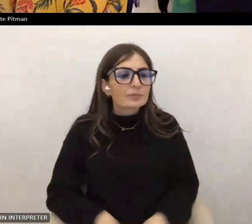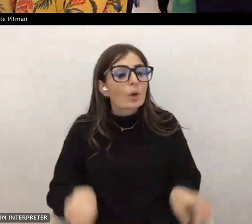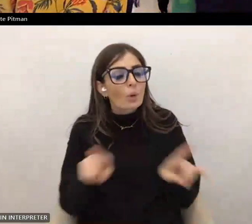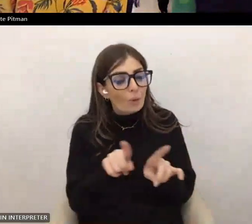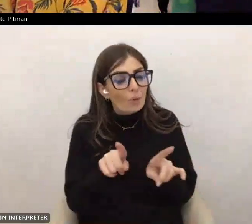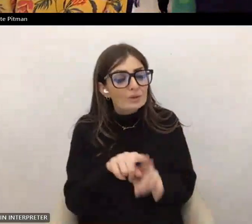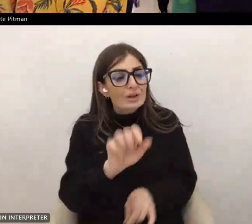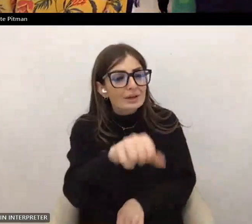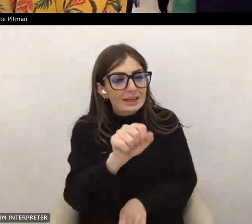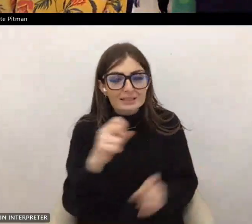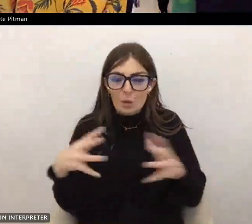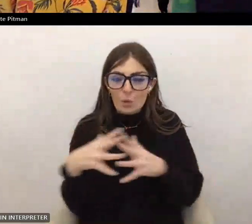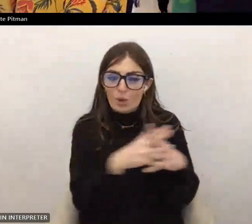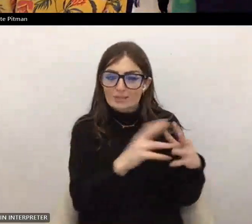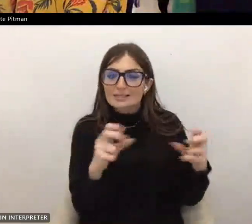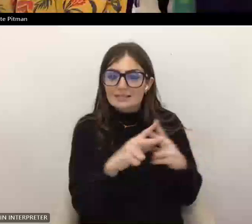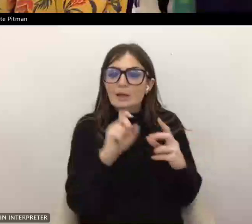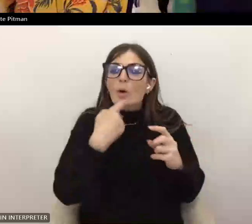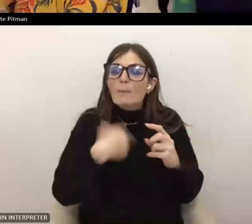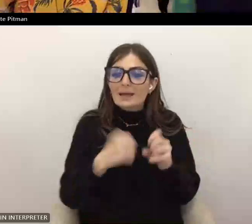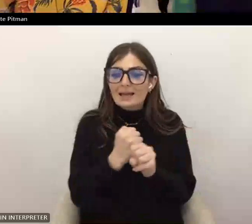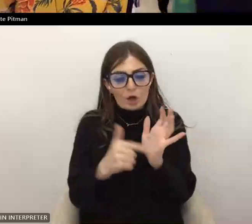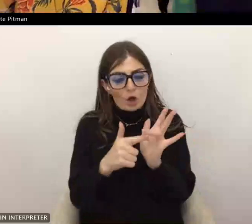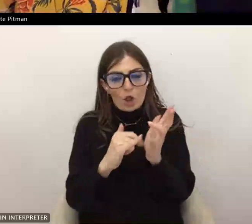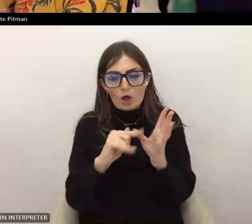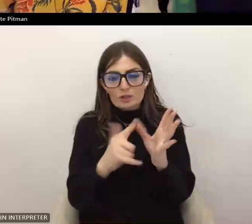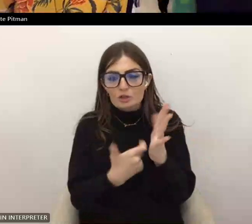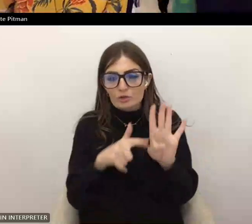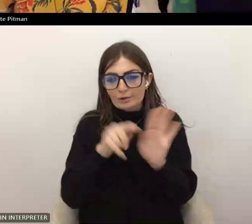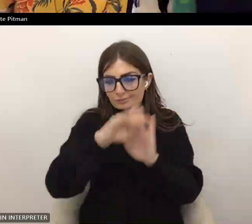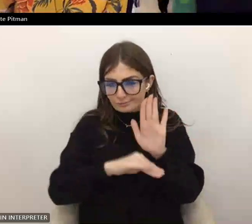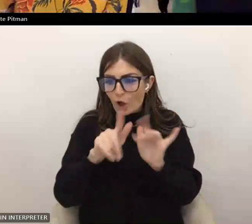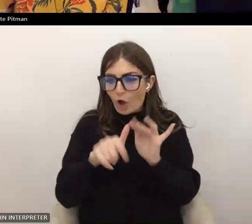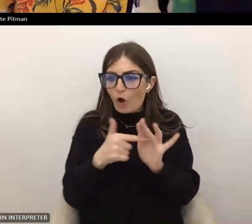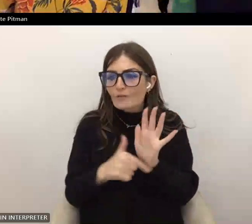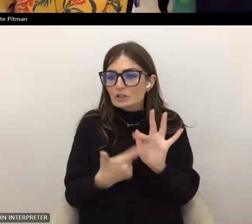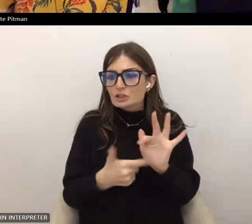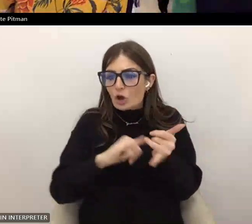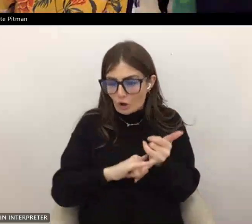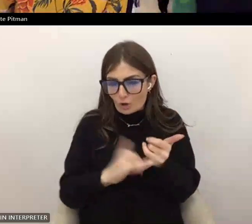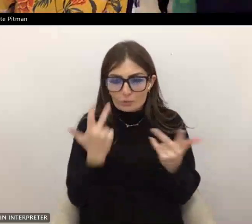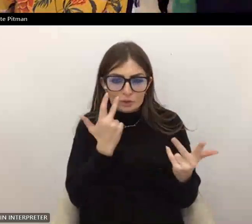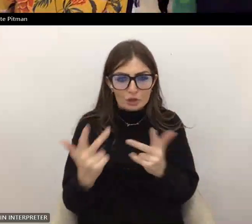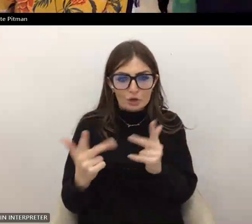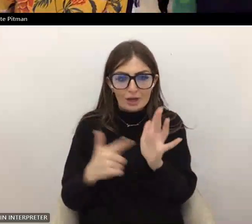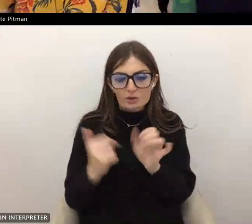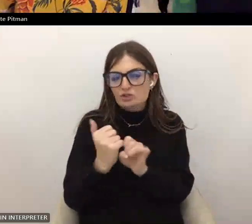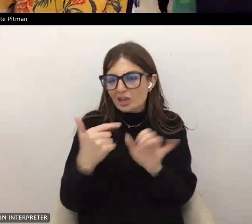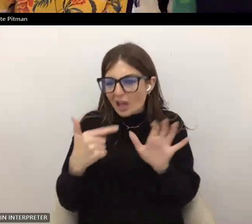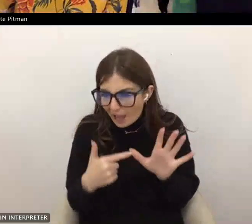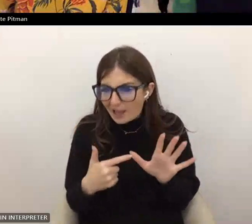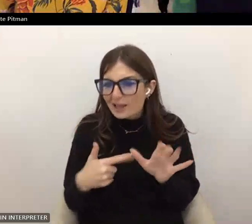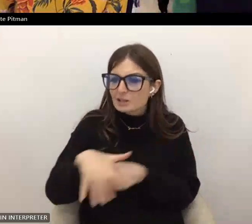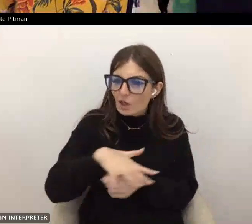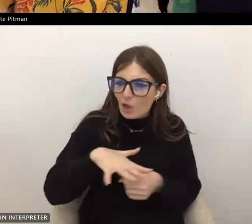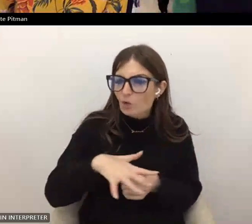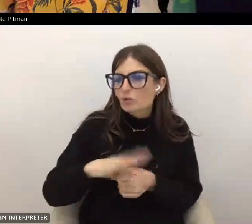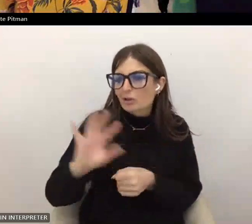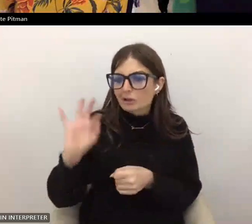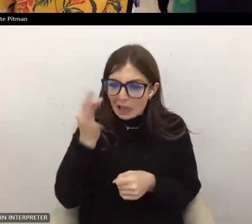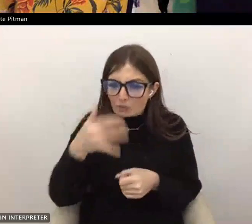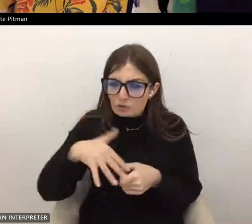of Western Sydney will be in the glossary of terms, which is identified via LGAs, which is consistent with